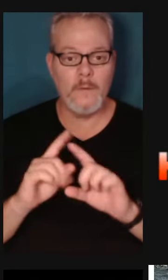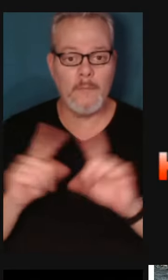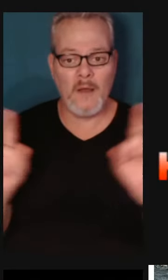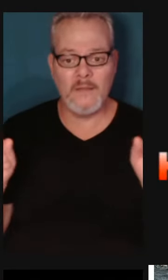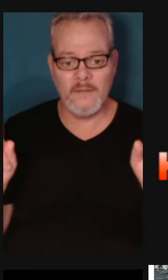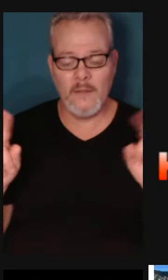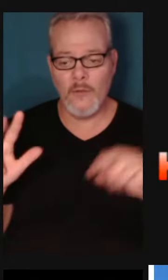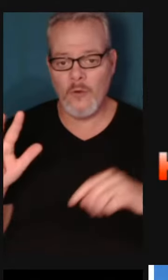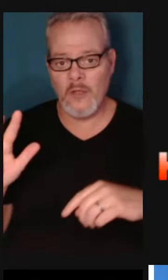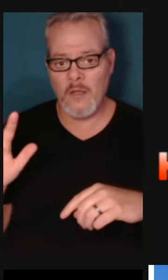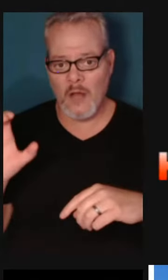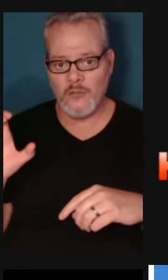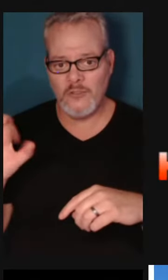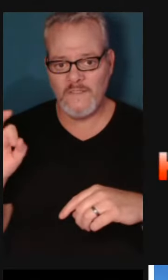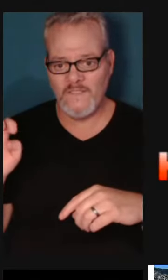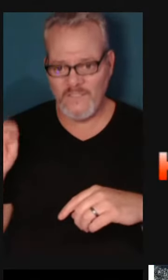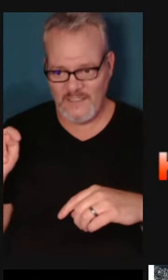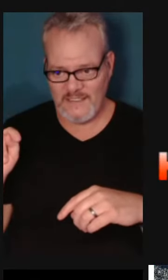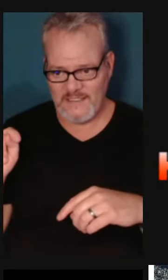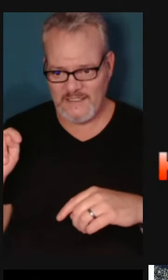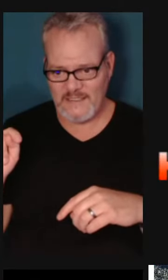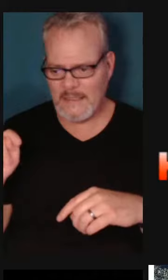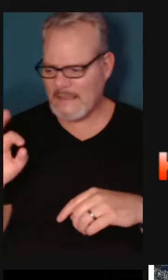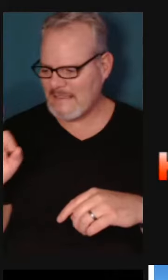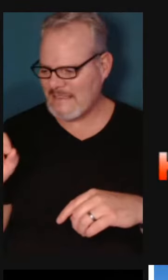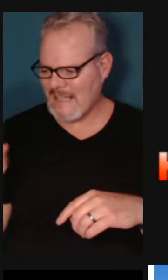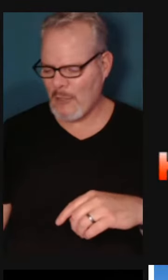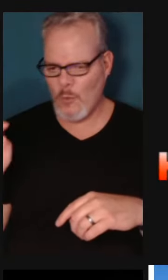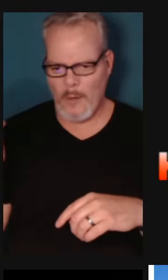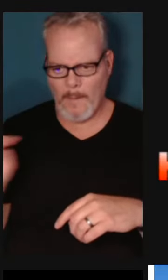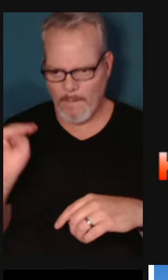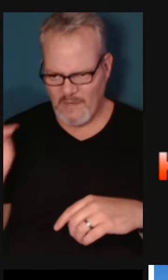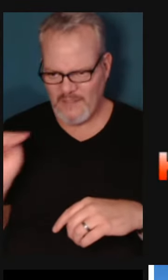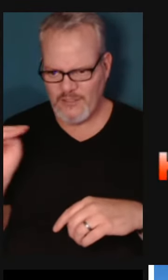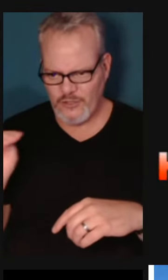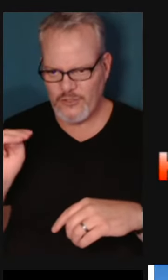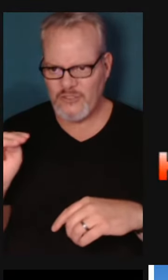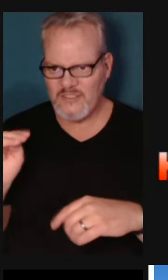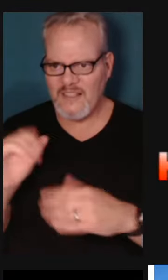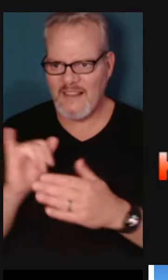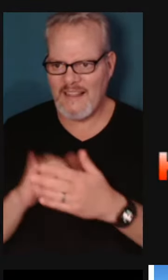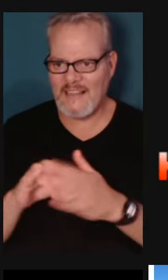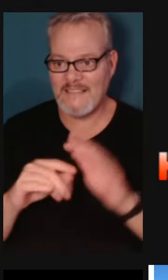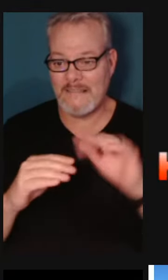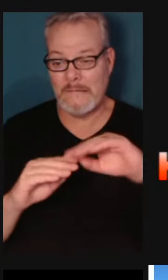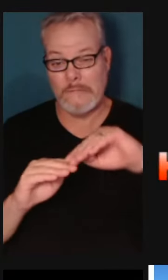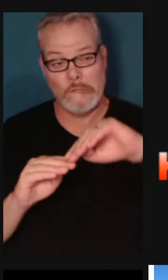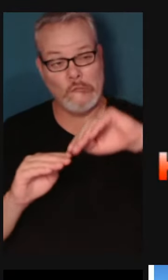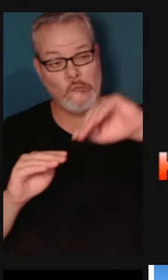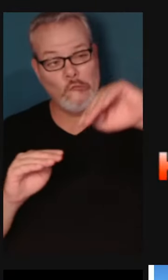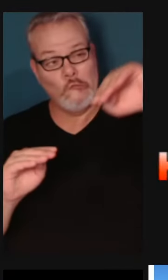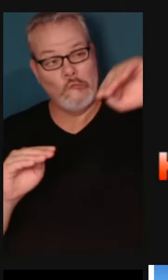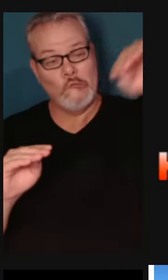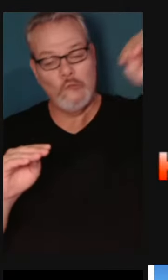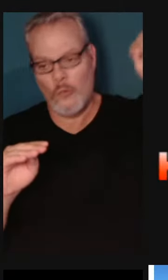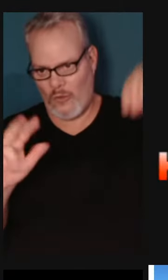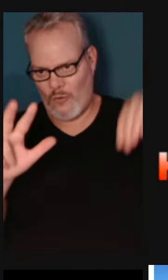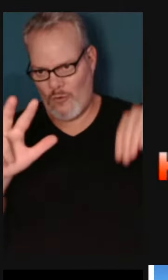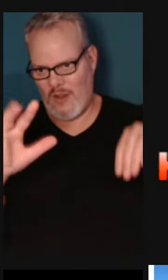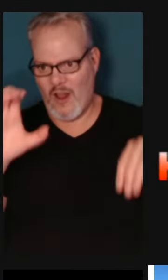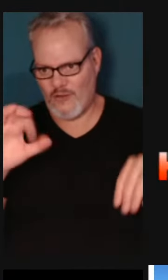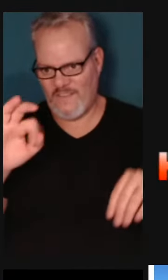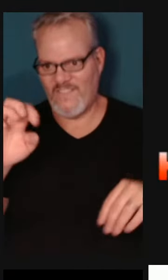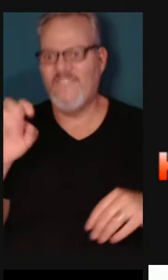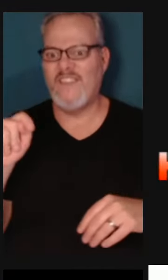300 feet, 91 meters, that's what you're looking up at. This cliff here is a 300-foot cliff of how much lava is going to fill that